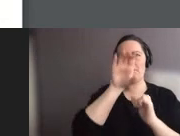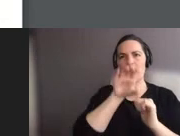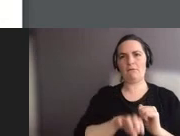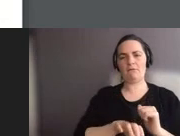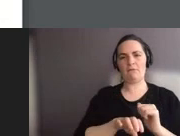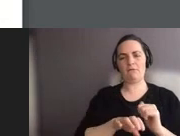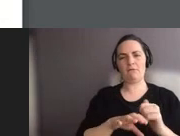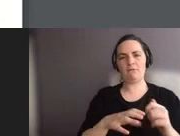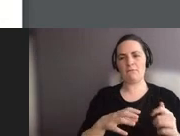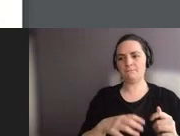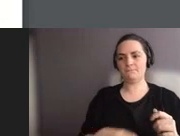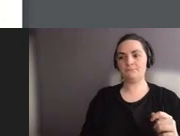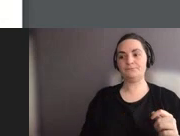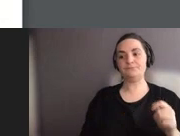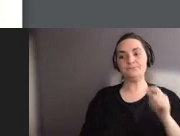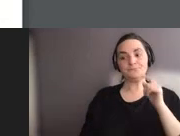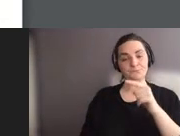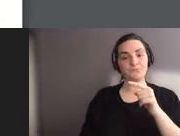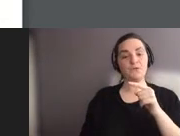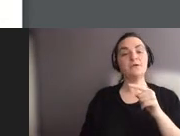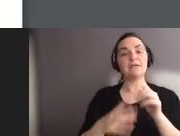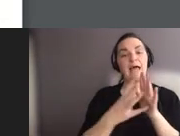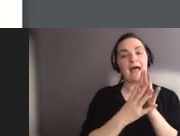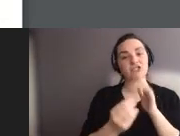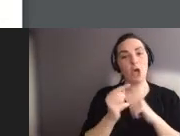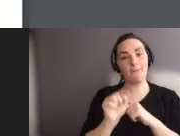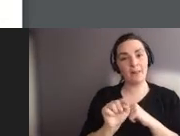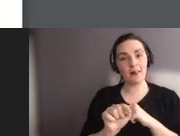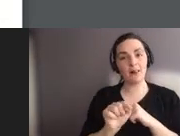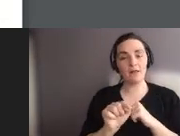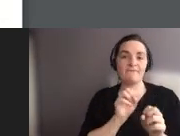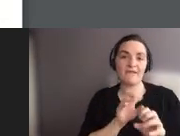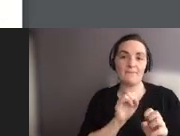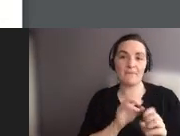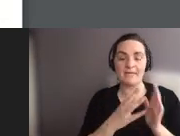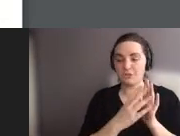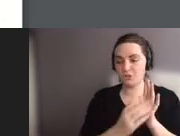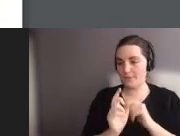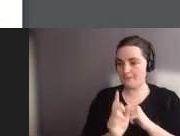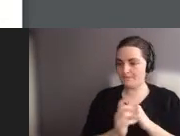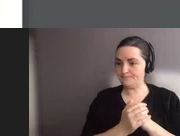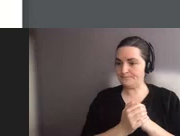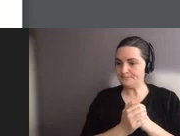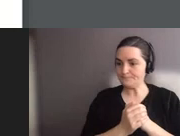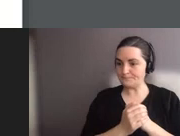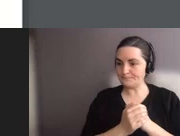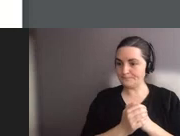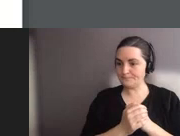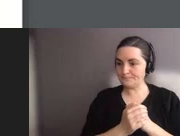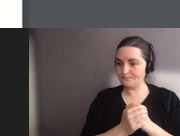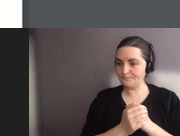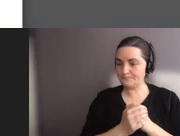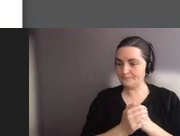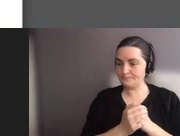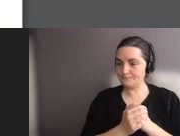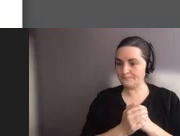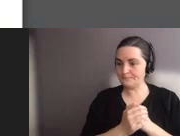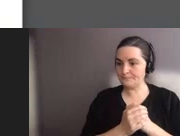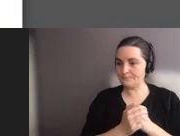So that's the feedback example that this particular student has used. Okay. They